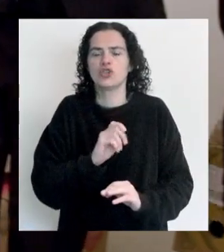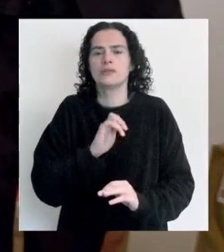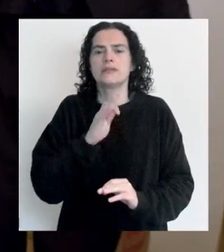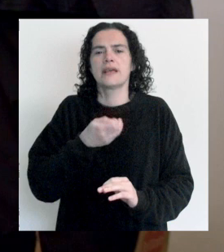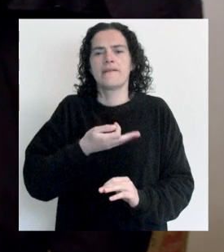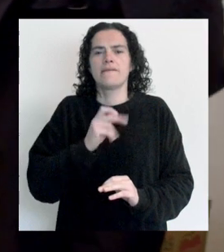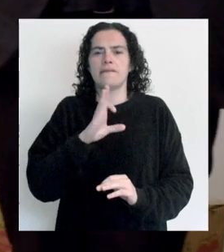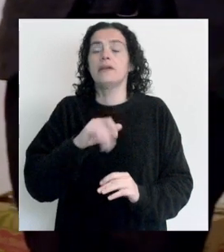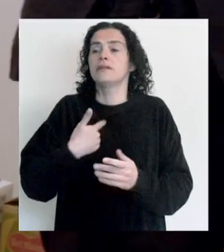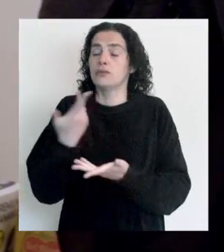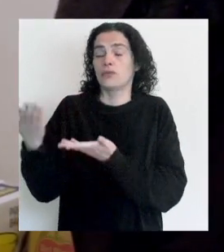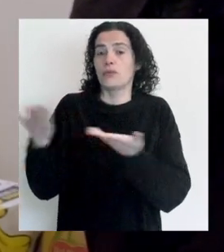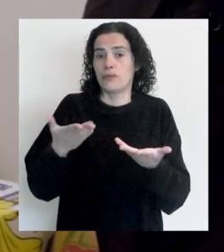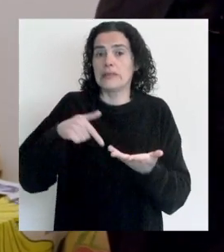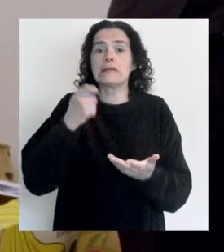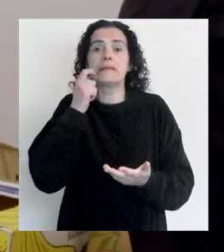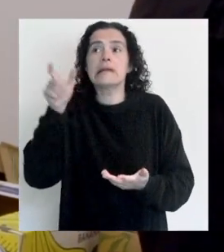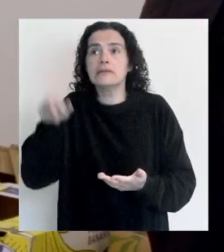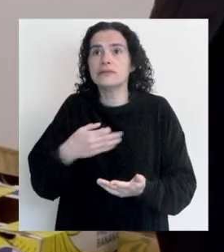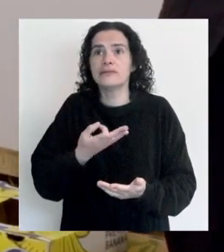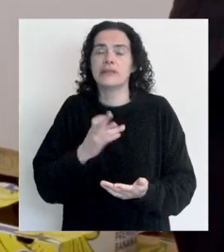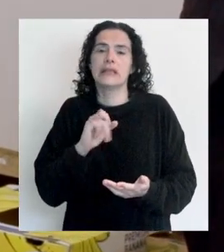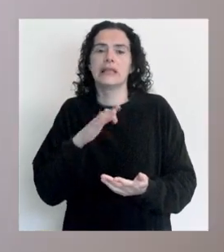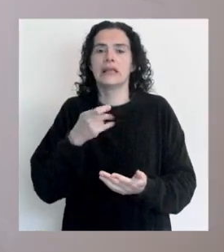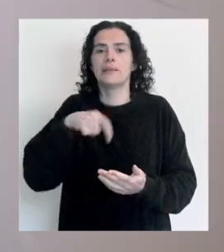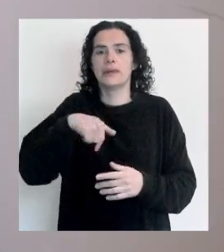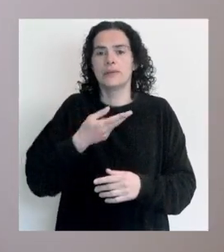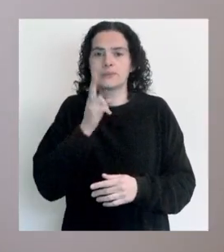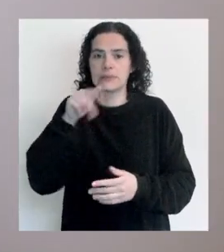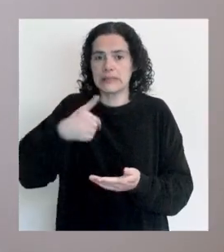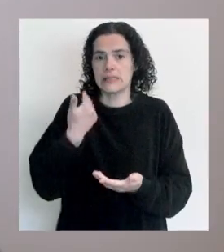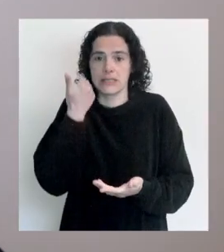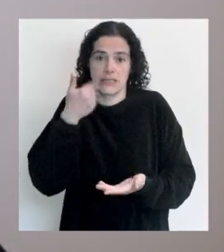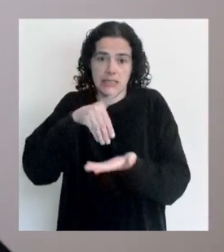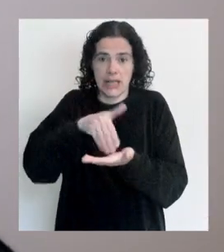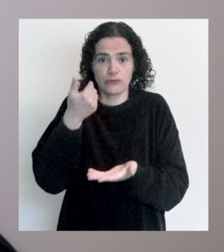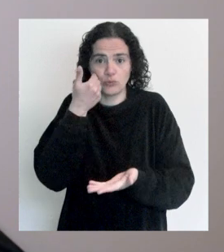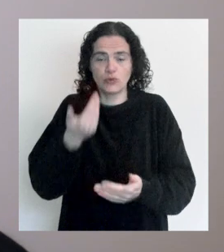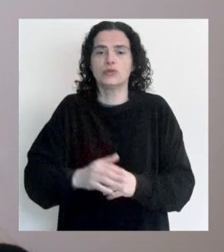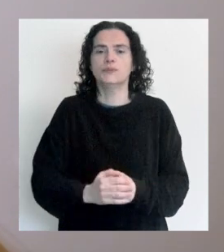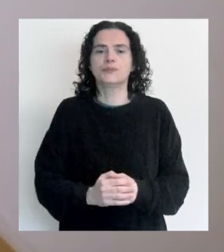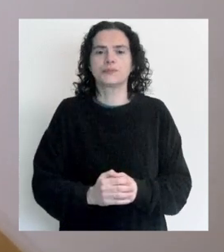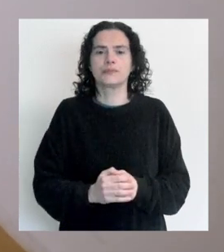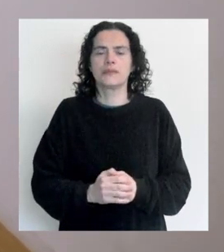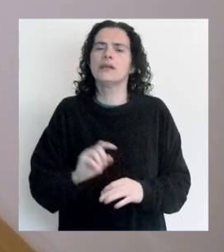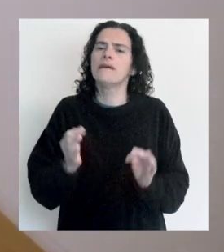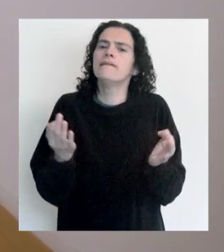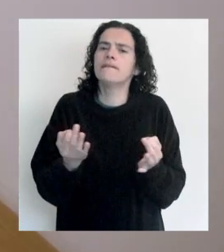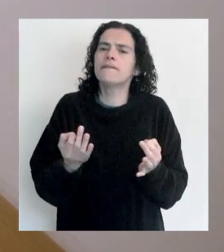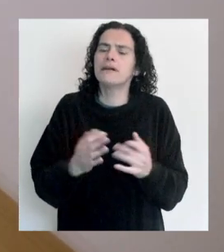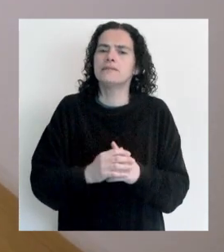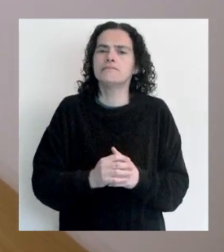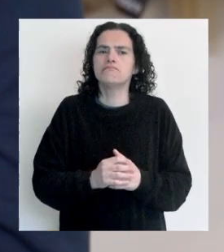Joseph Grigley on invitation of Philippe Vernier, the director of the Serralves Museum. And